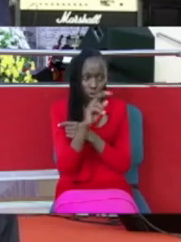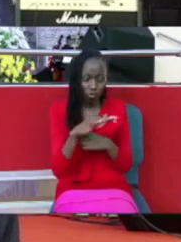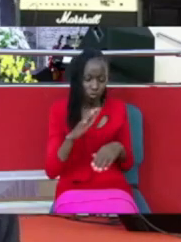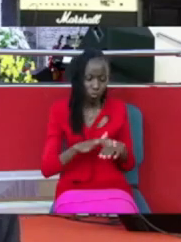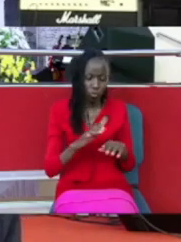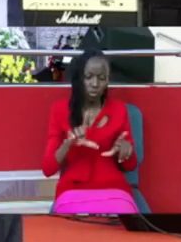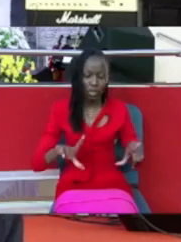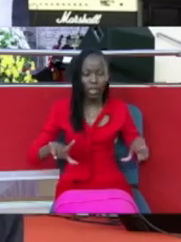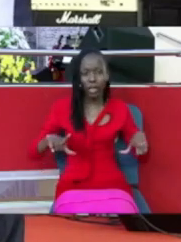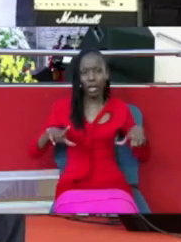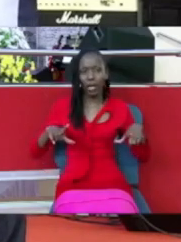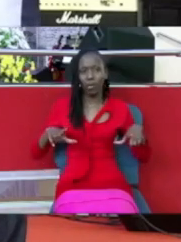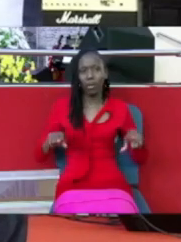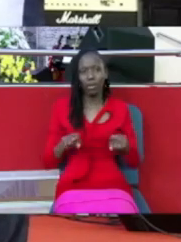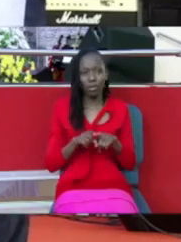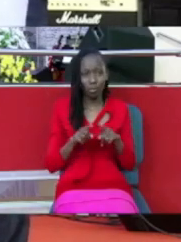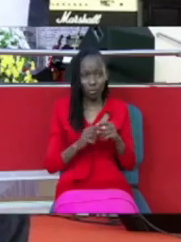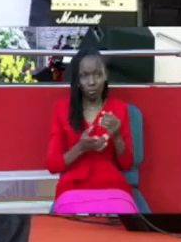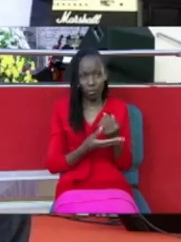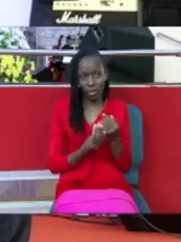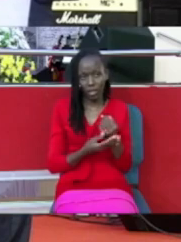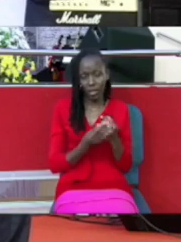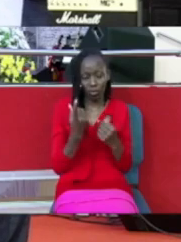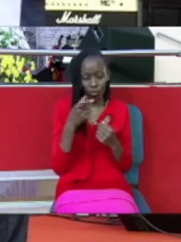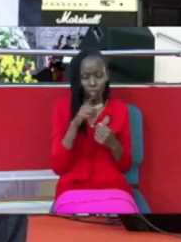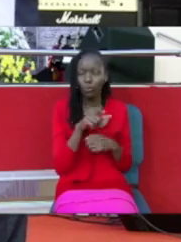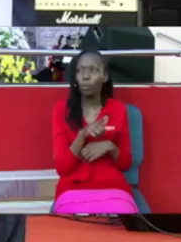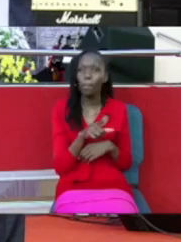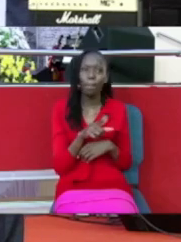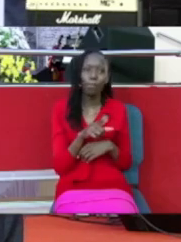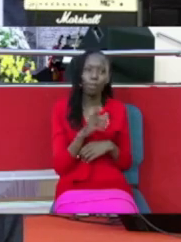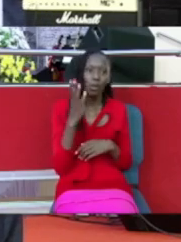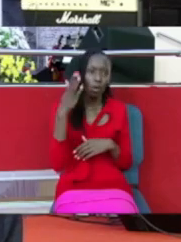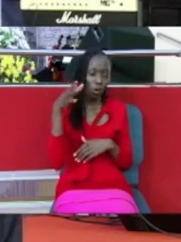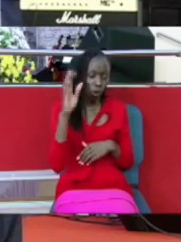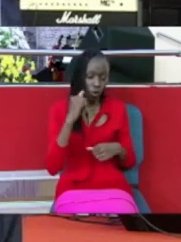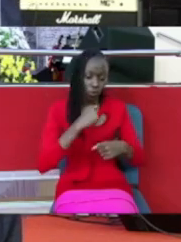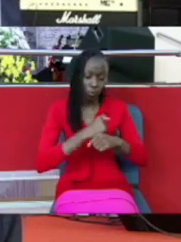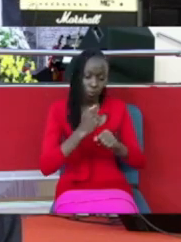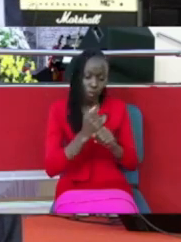affairs. The Lord is offering to make your way